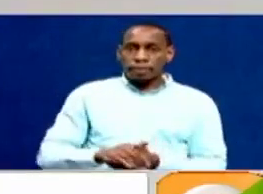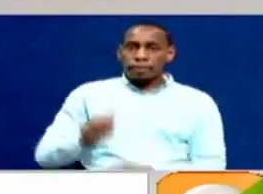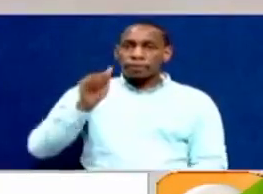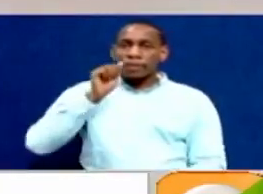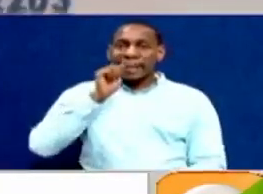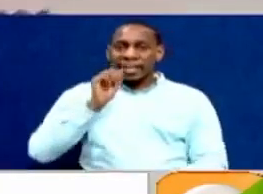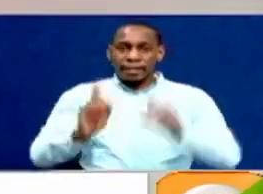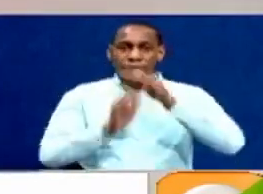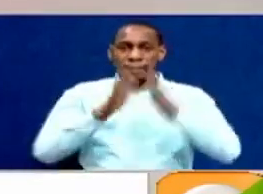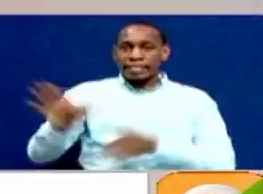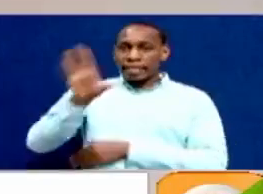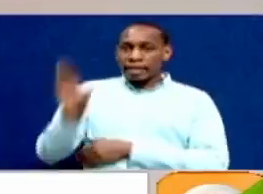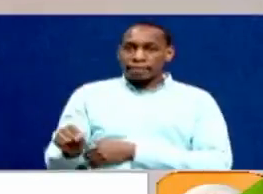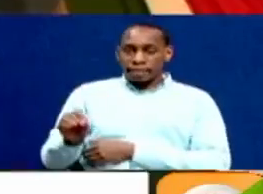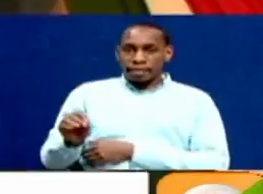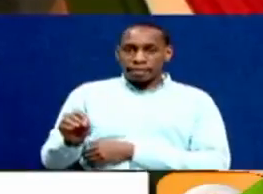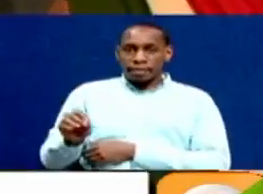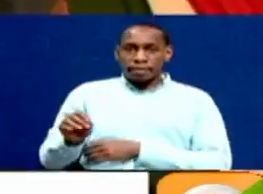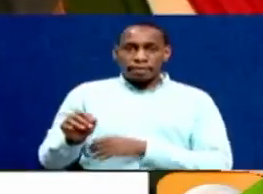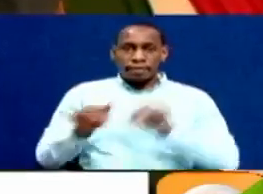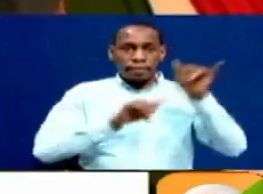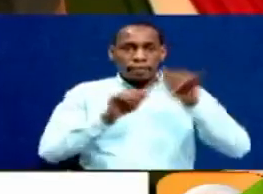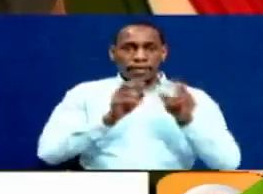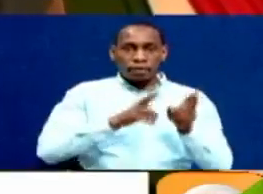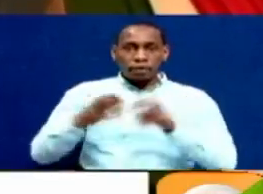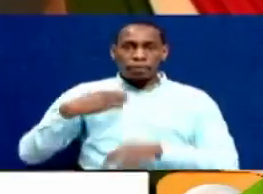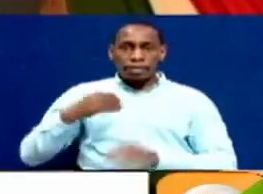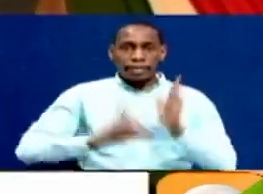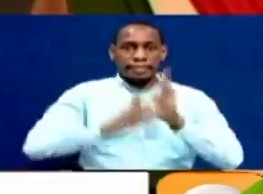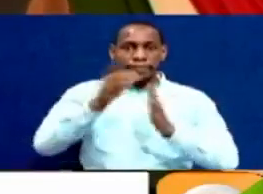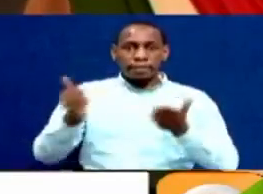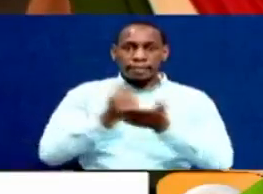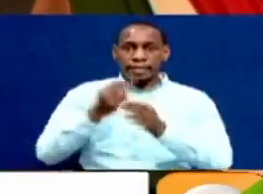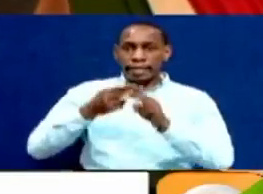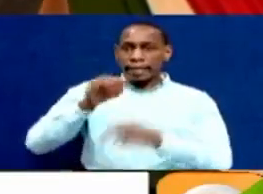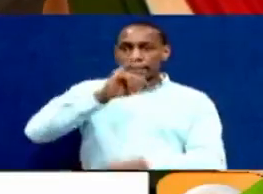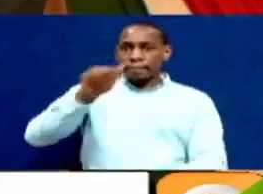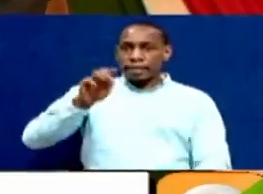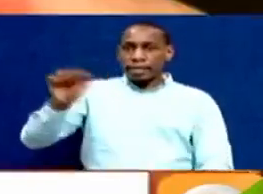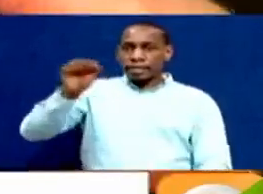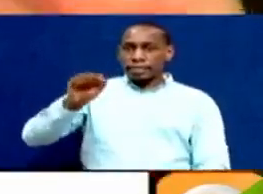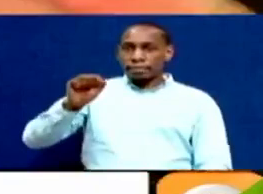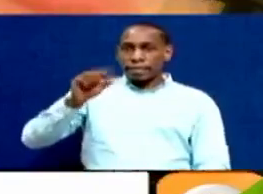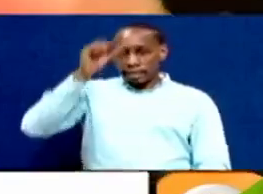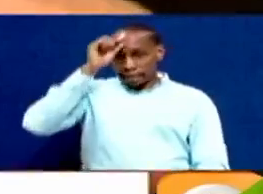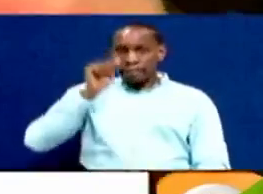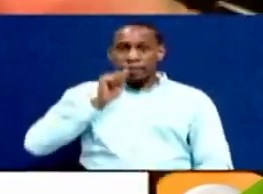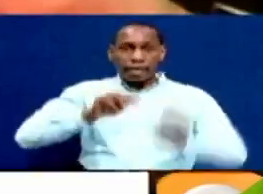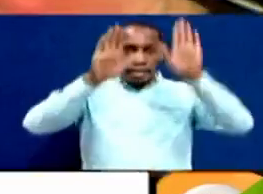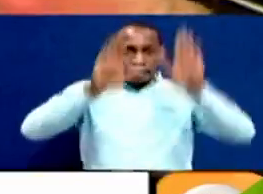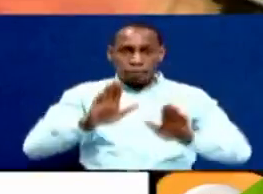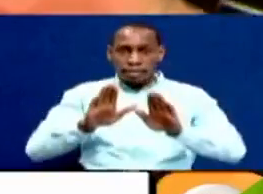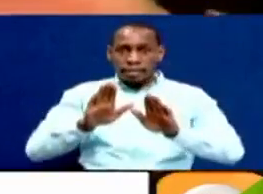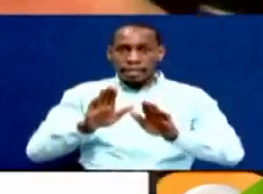Kingdom Minister for Africa at the Foreign Commonwealth and Development Office, James Dadridge, whose government has played a key role